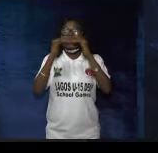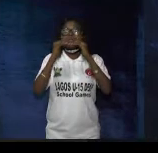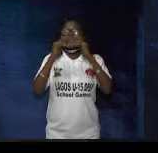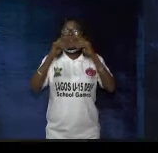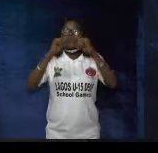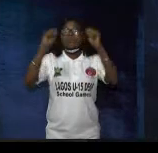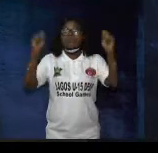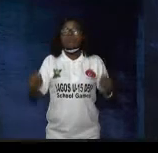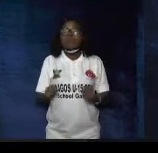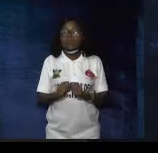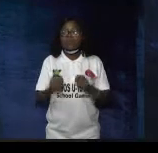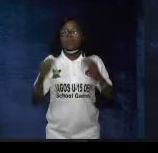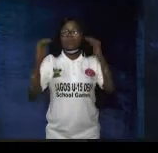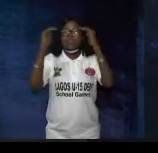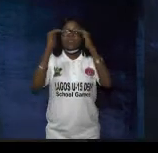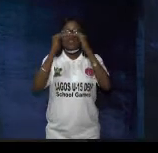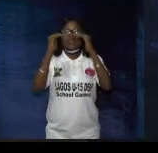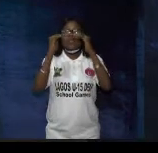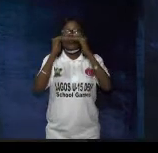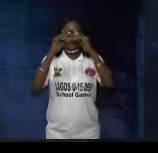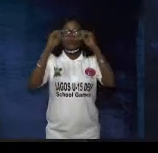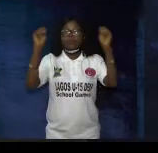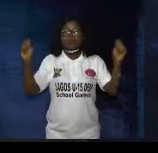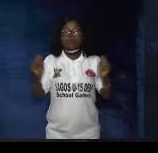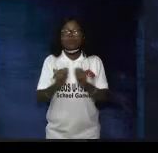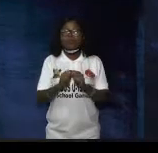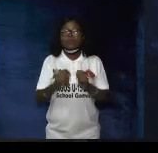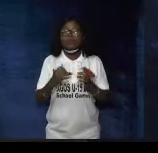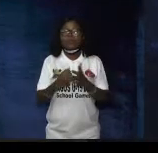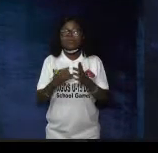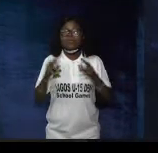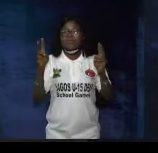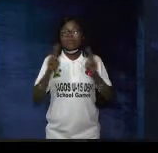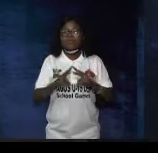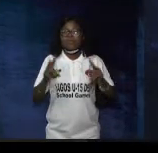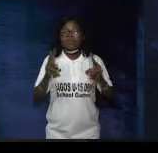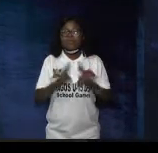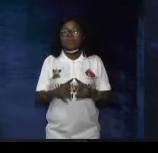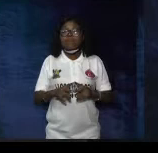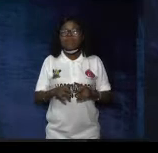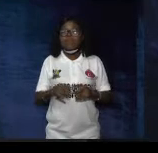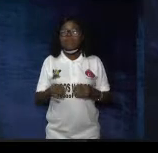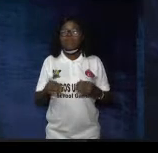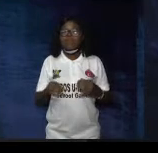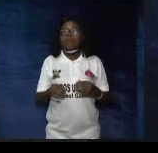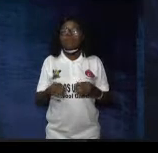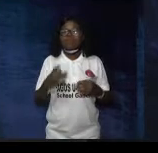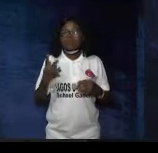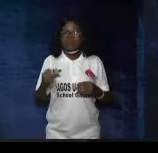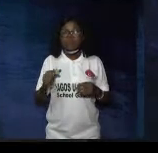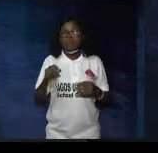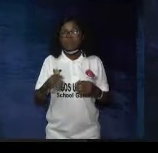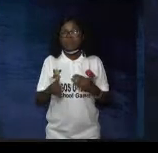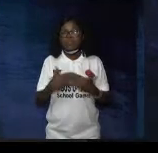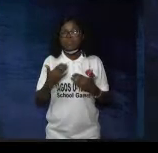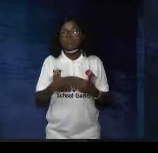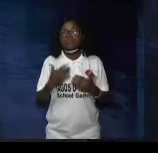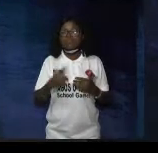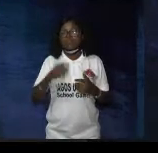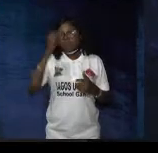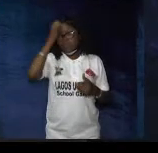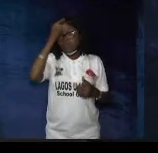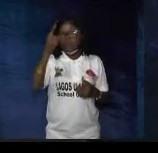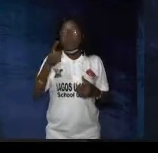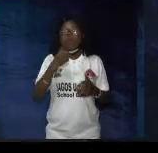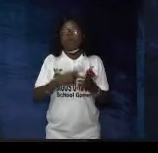Now this one, the equilateral triangle. The equilateral triangle is a very simple triangle to recognize. Equi